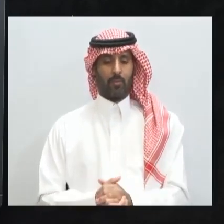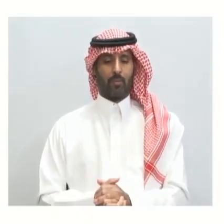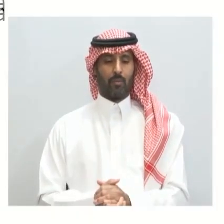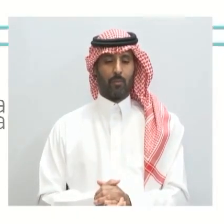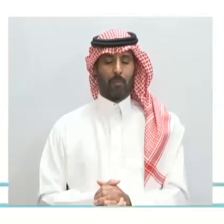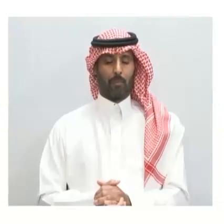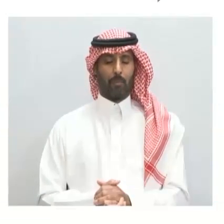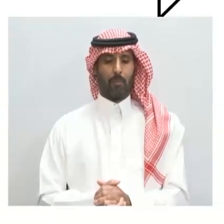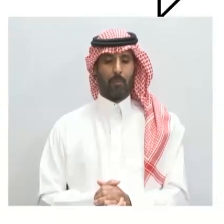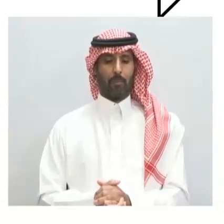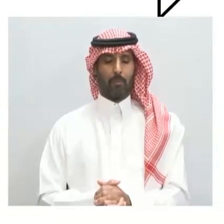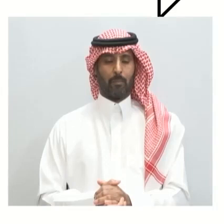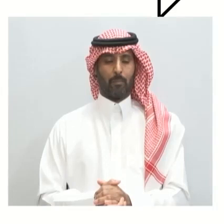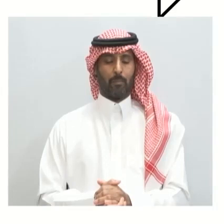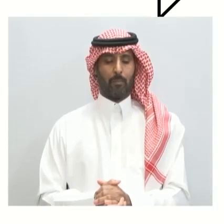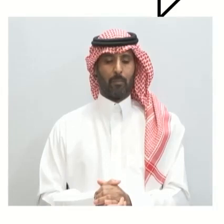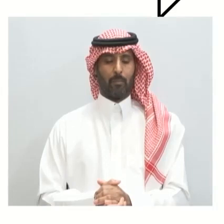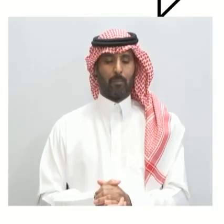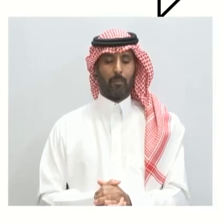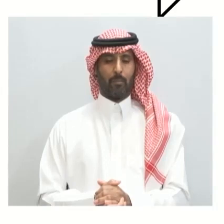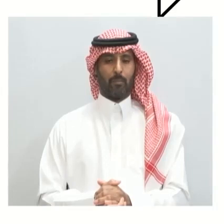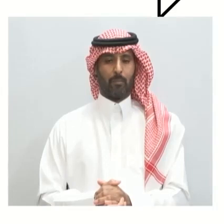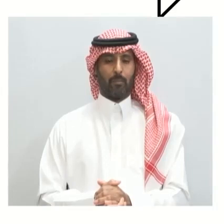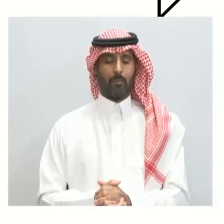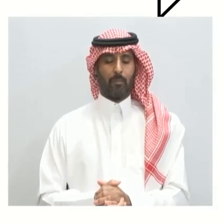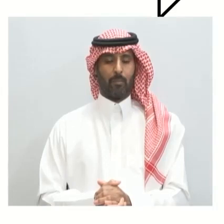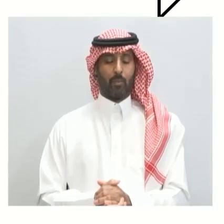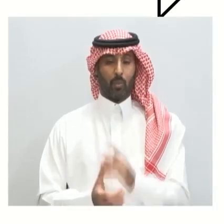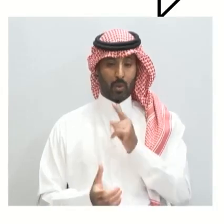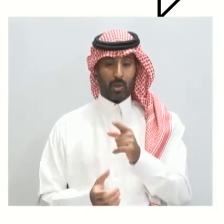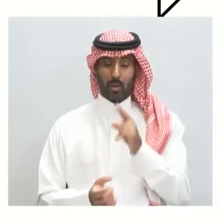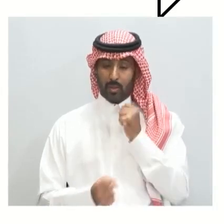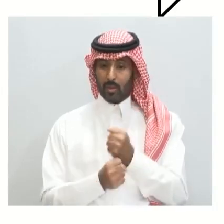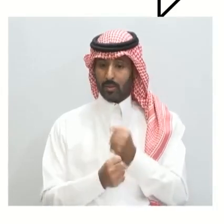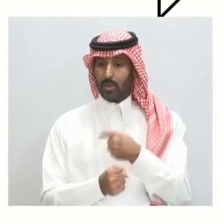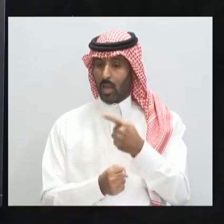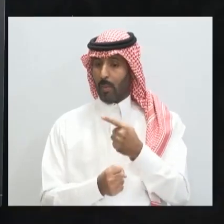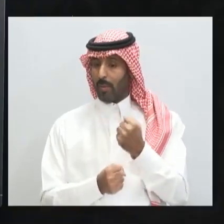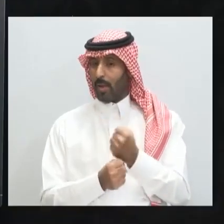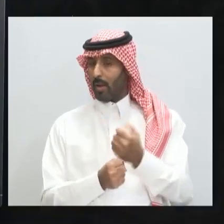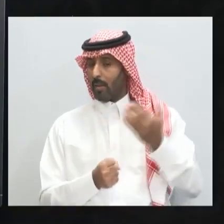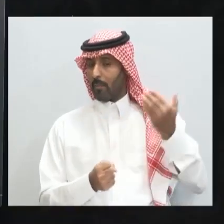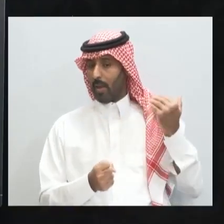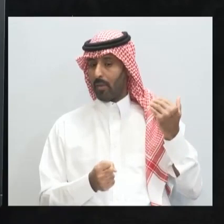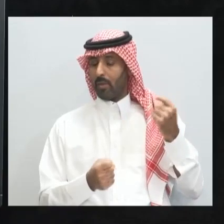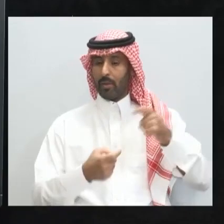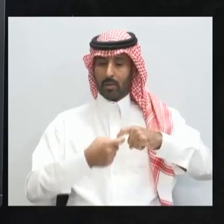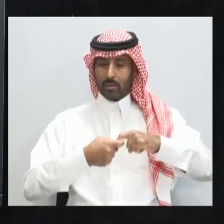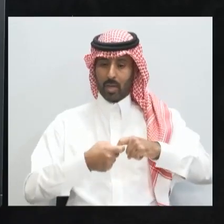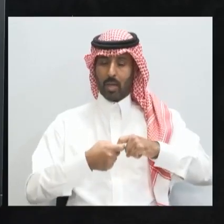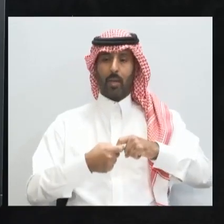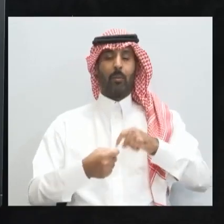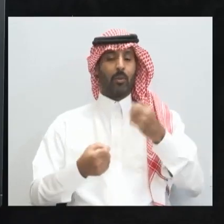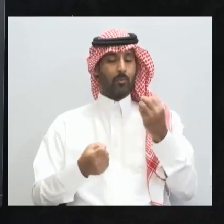Moving on to see what we have. We have mentioned the past. Now we are going to connect it with the